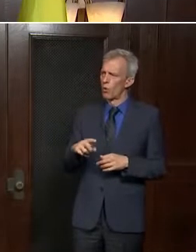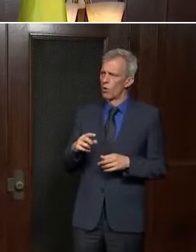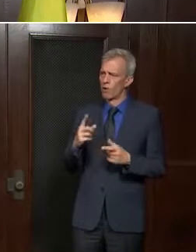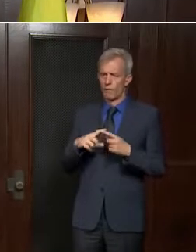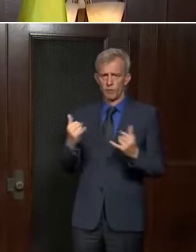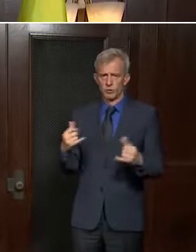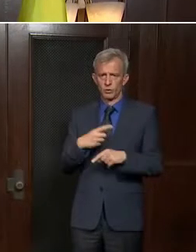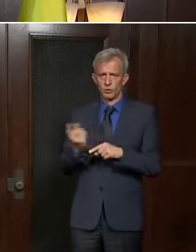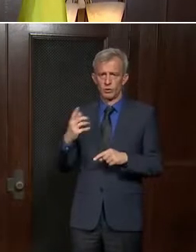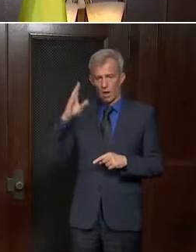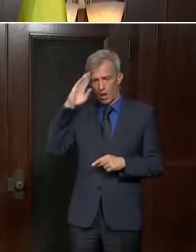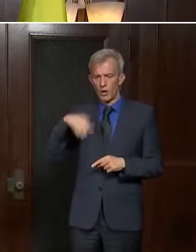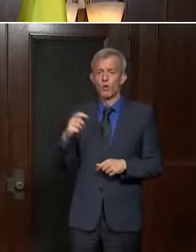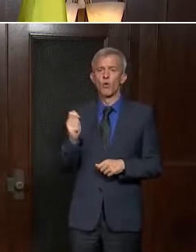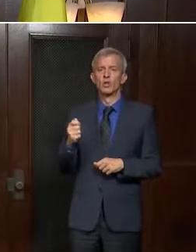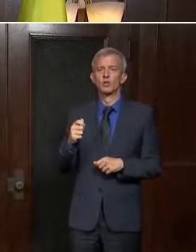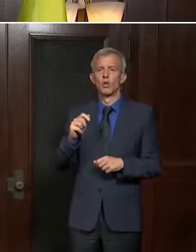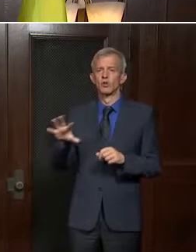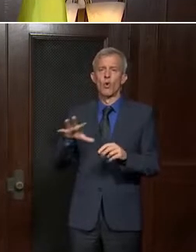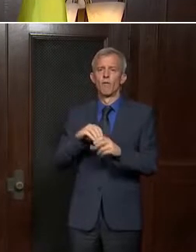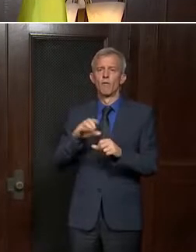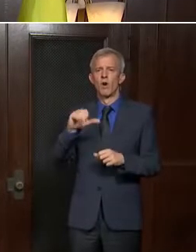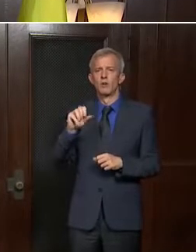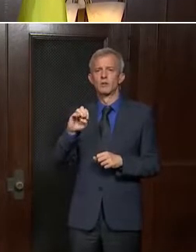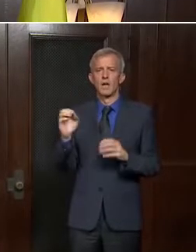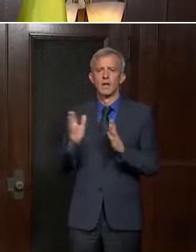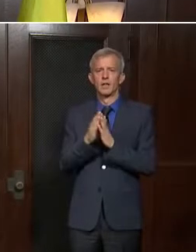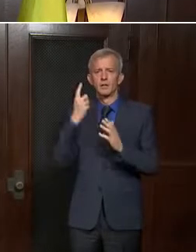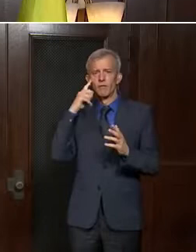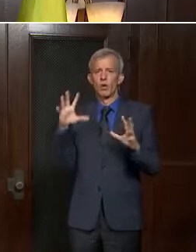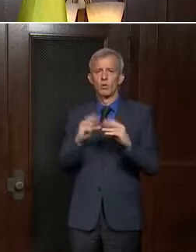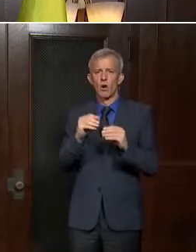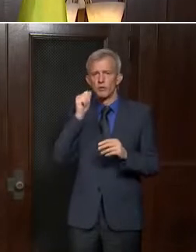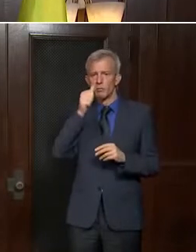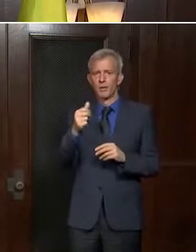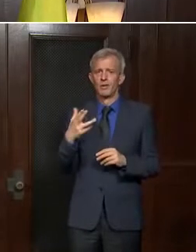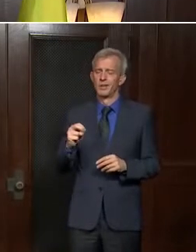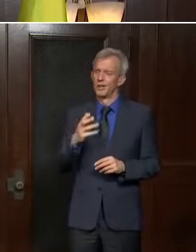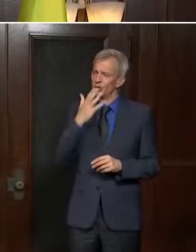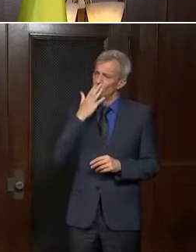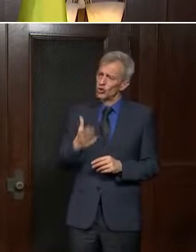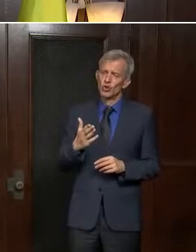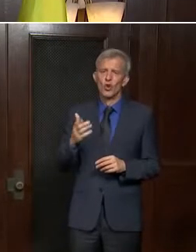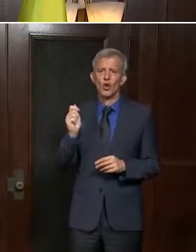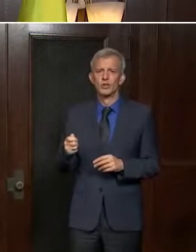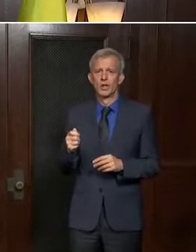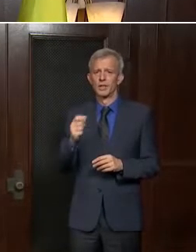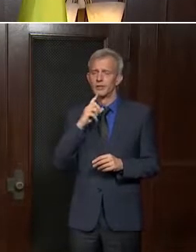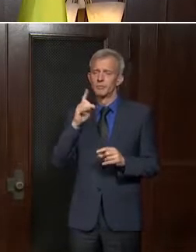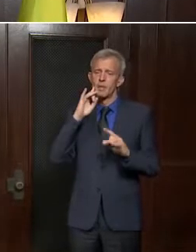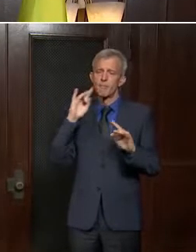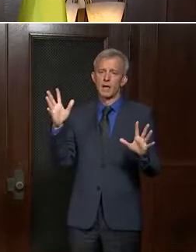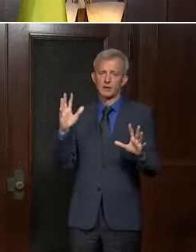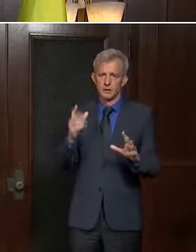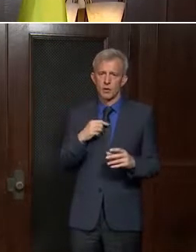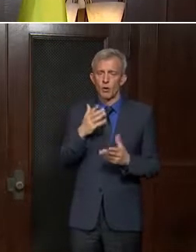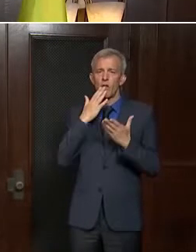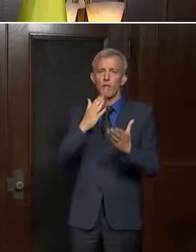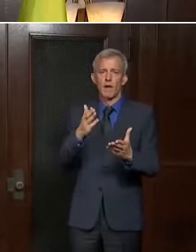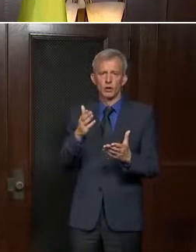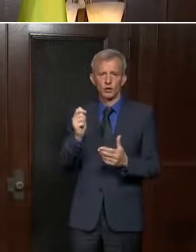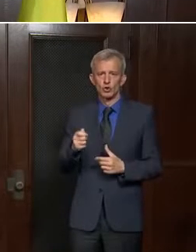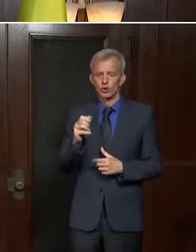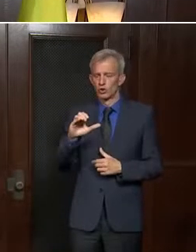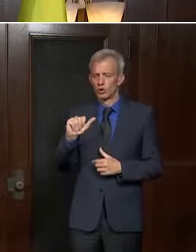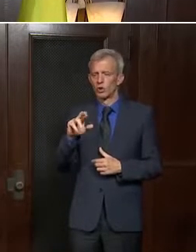overall case has asked for a conference tomorrow. He's a great judge. Judge Carter has been just amazing. I want to thank him publicly. We've